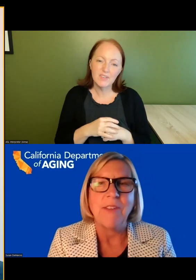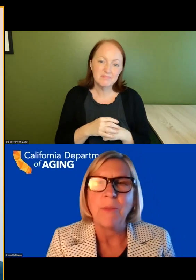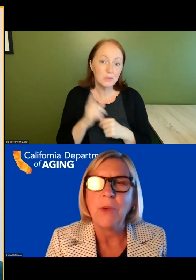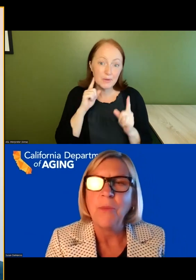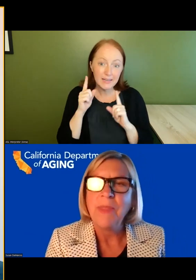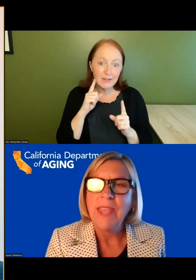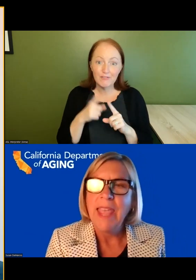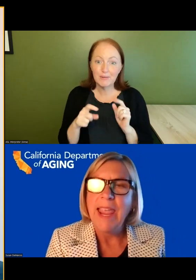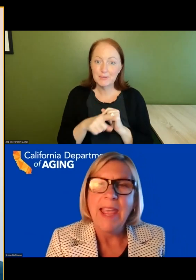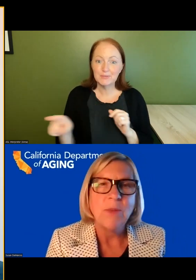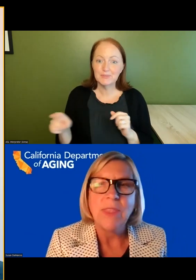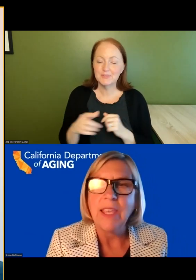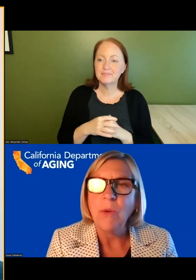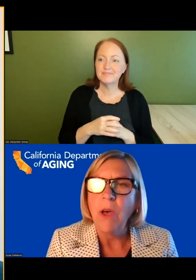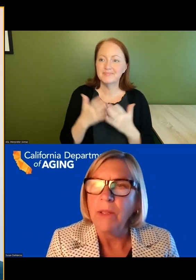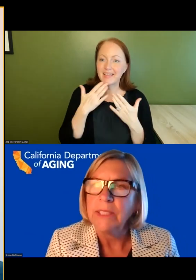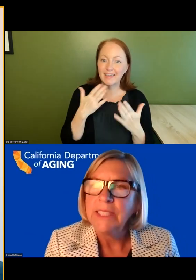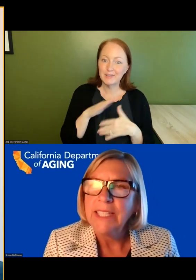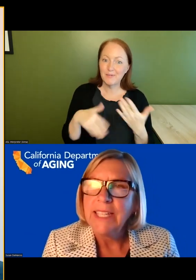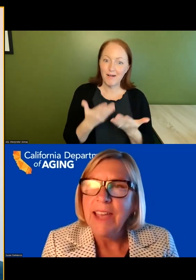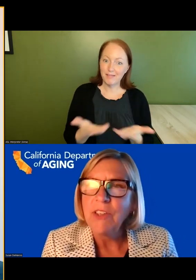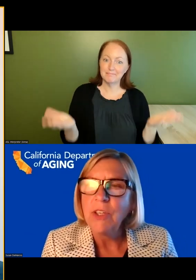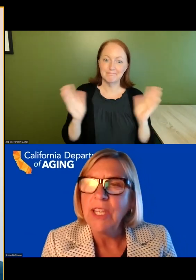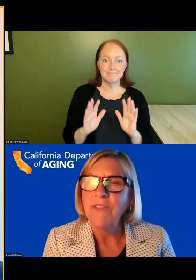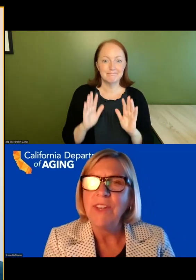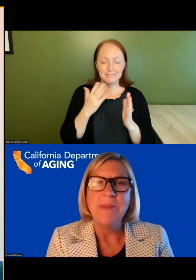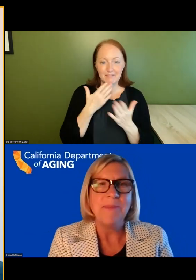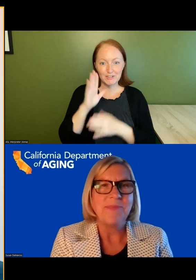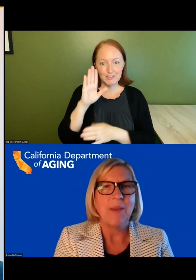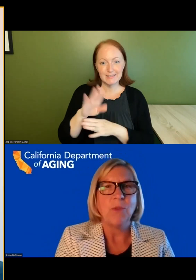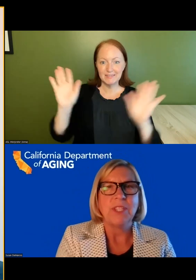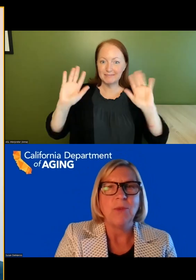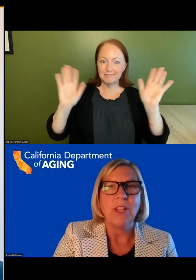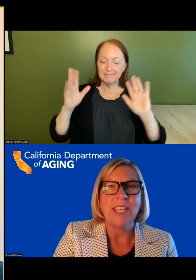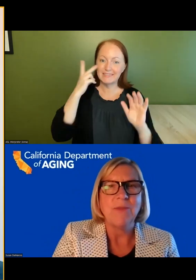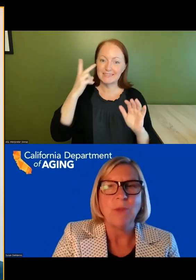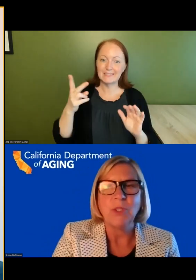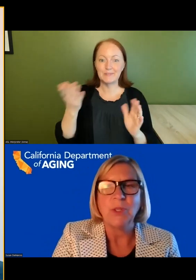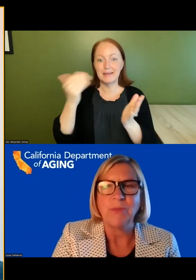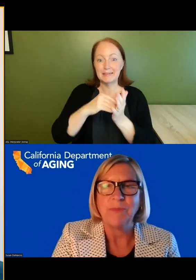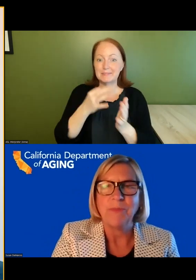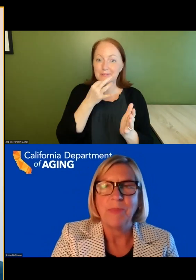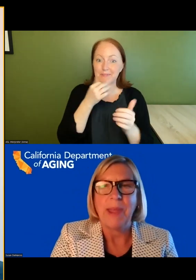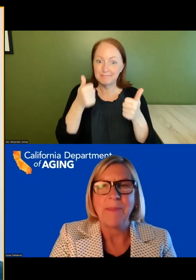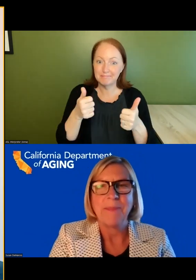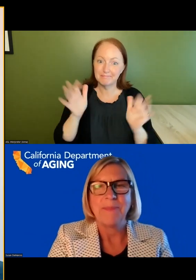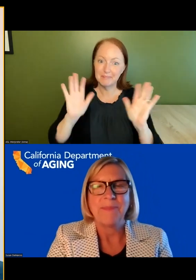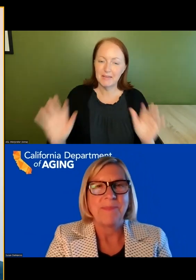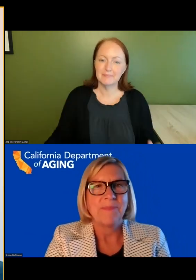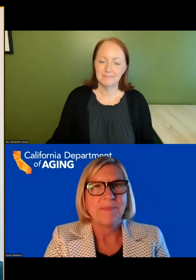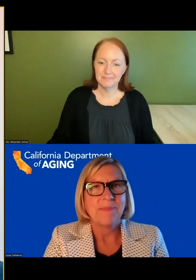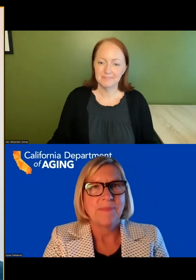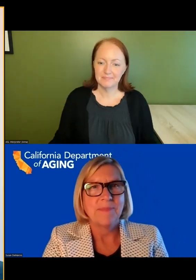hear that from you. And we thank you all. Have a good evening, and we'll see you all again real soon. Bye-bye.